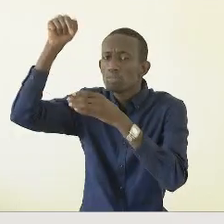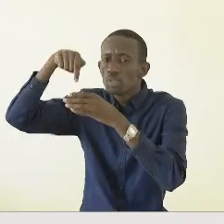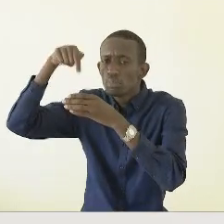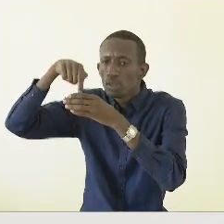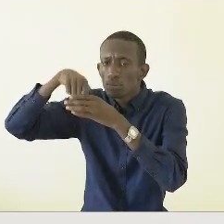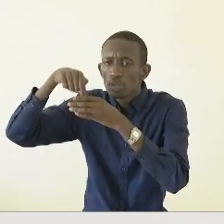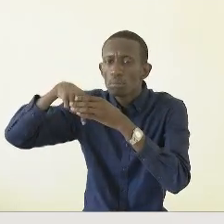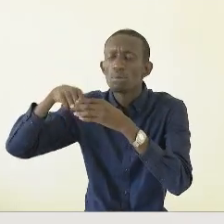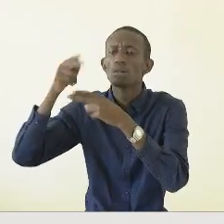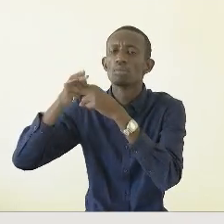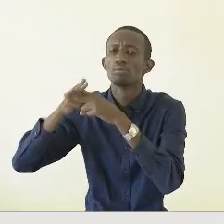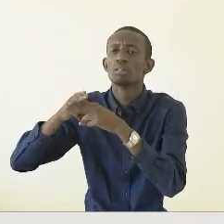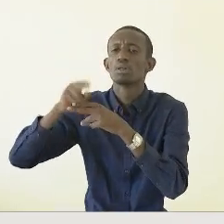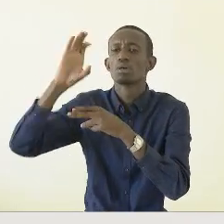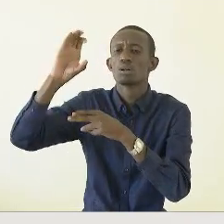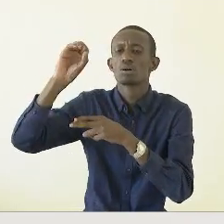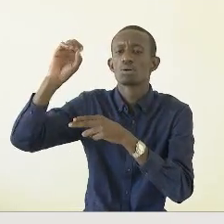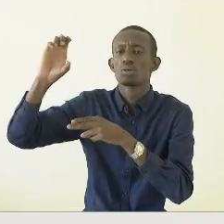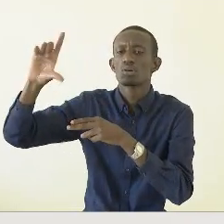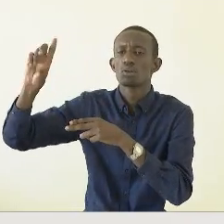tube for transporting